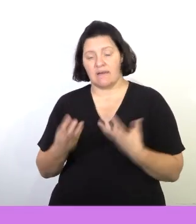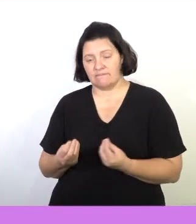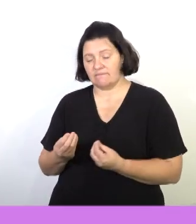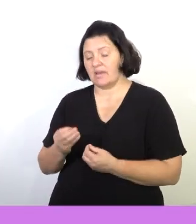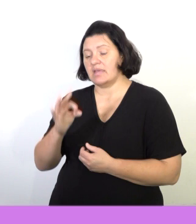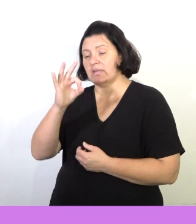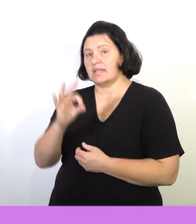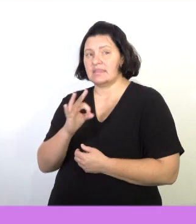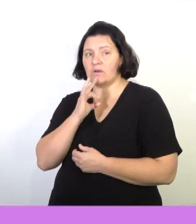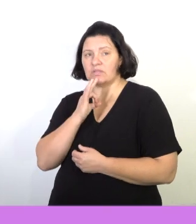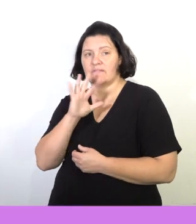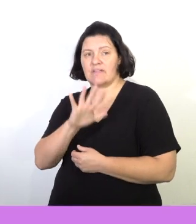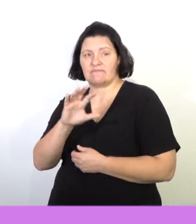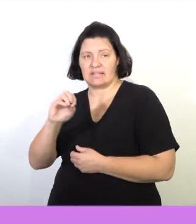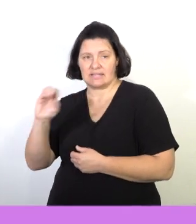we're gonna take